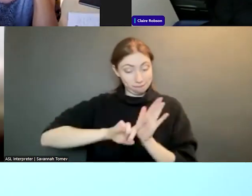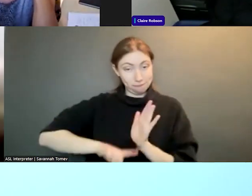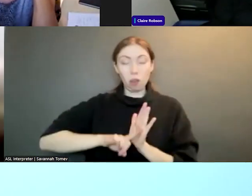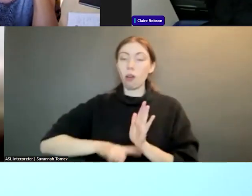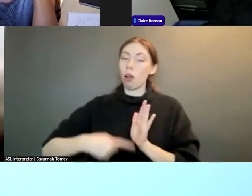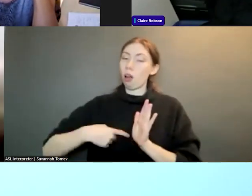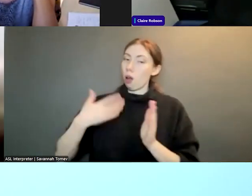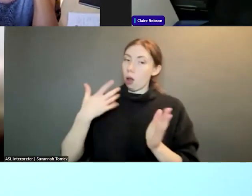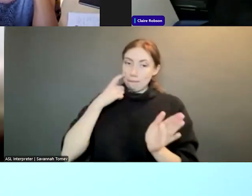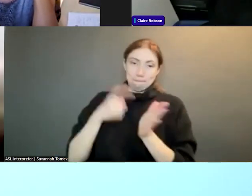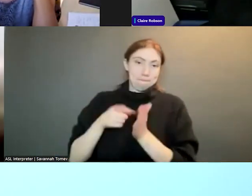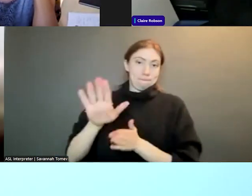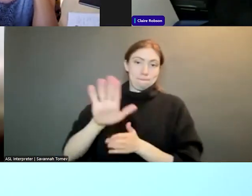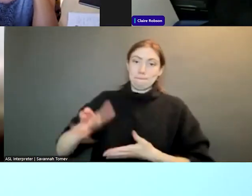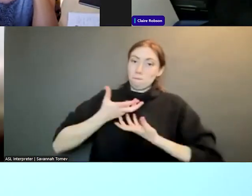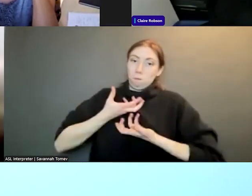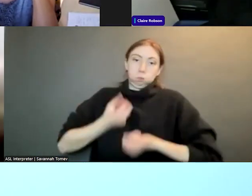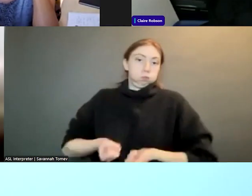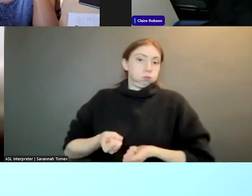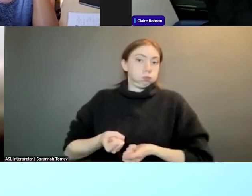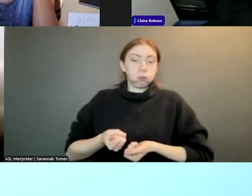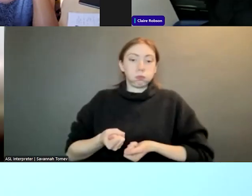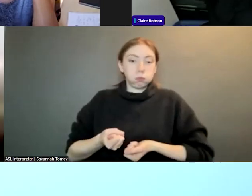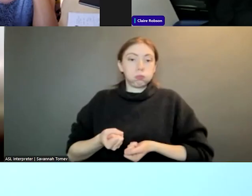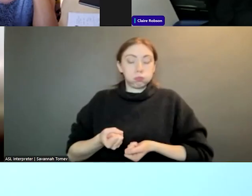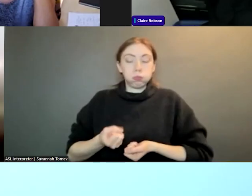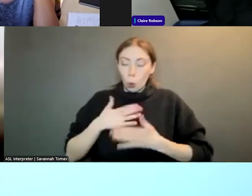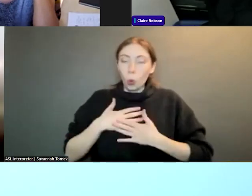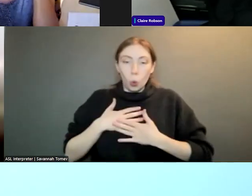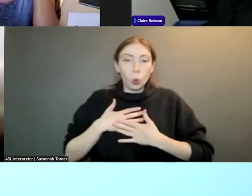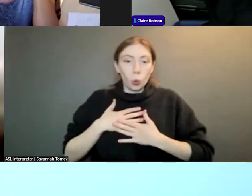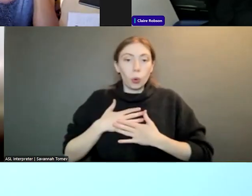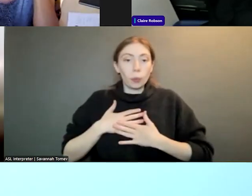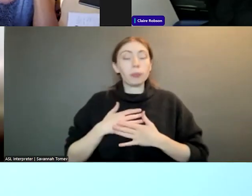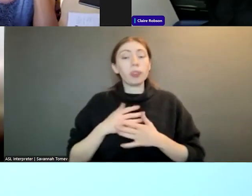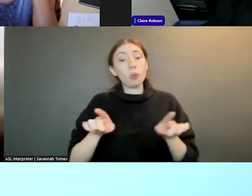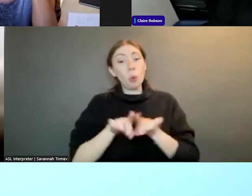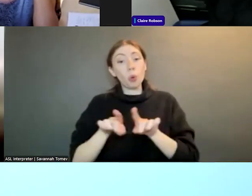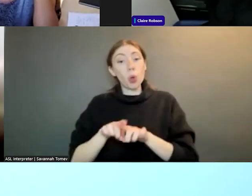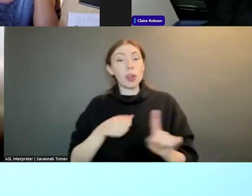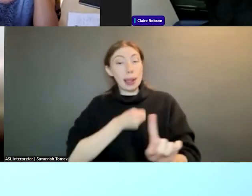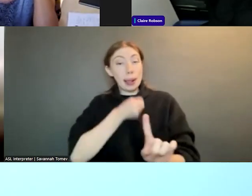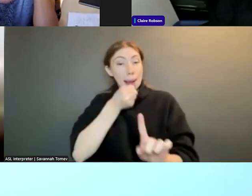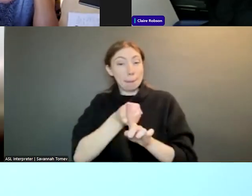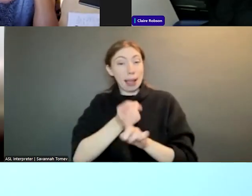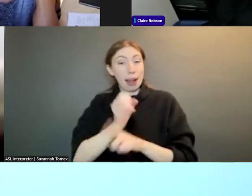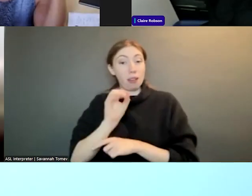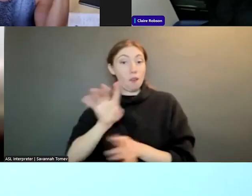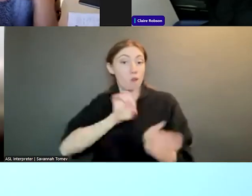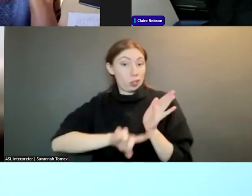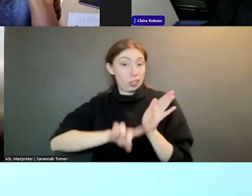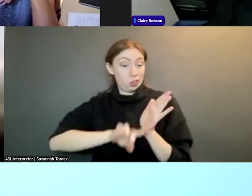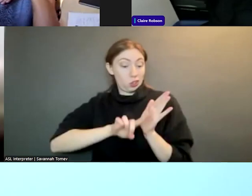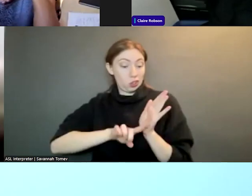to acknowledge what that has meant for them. When we talk about the impact of research, I would want to add that